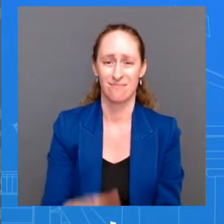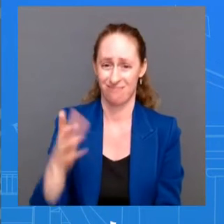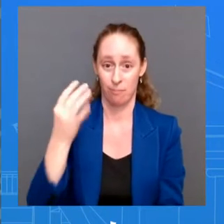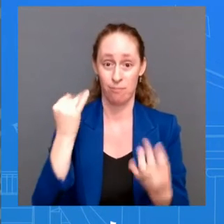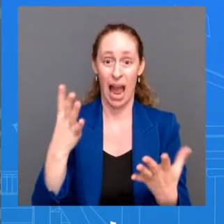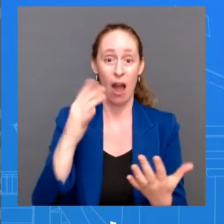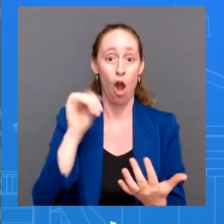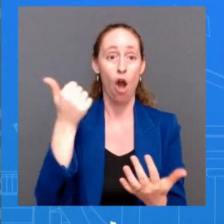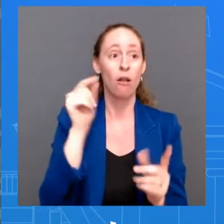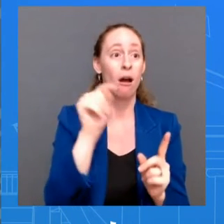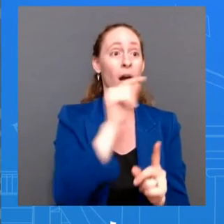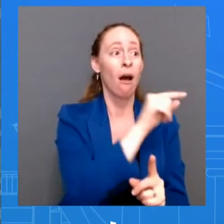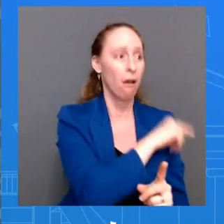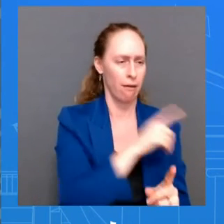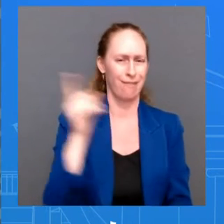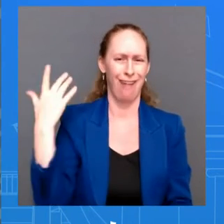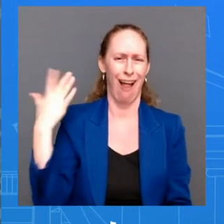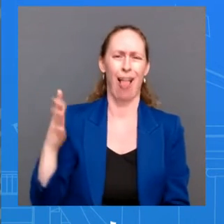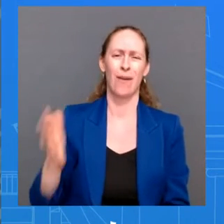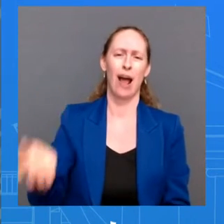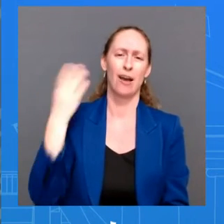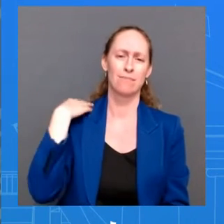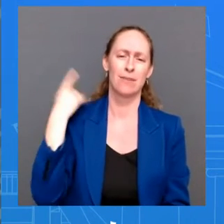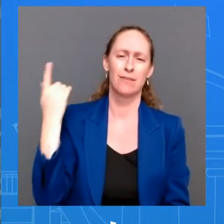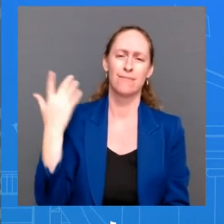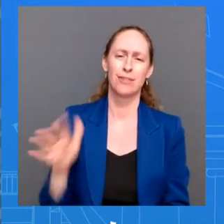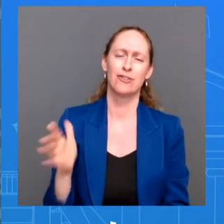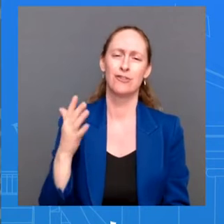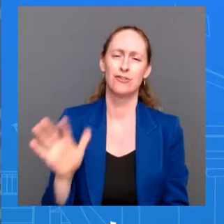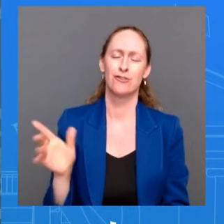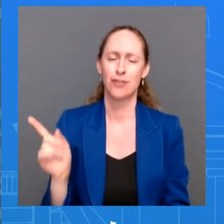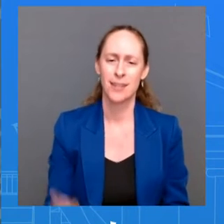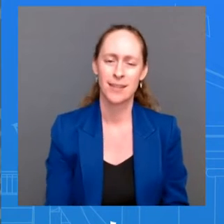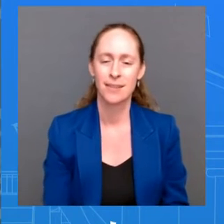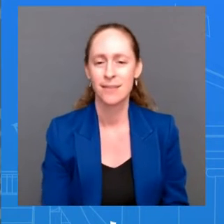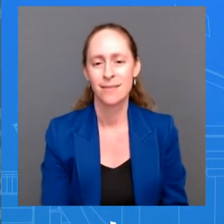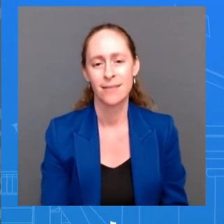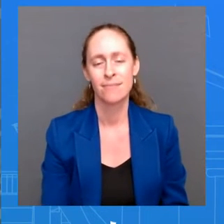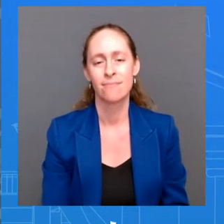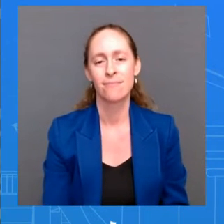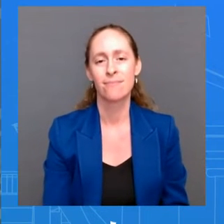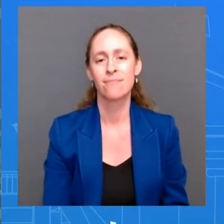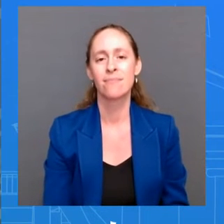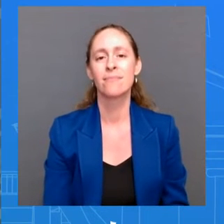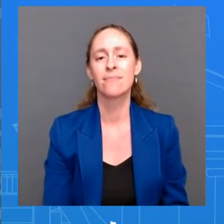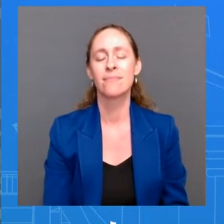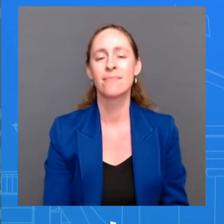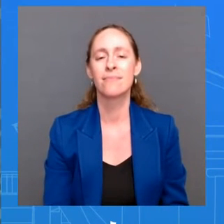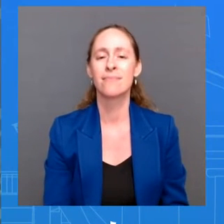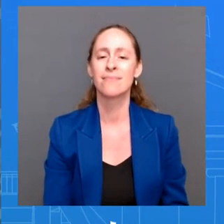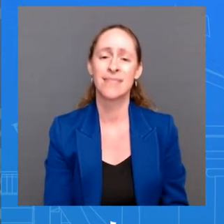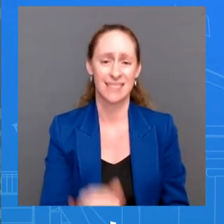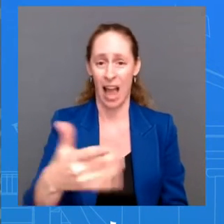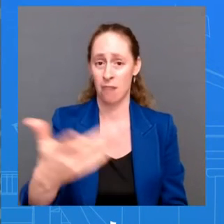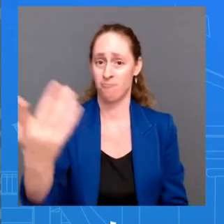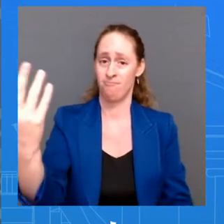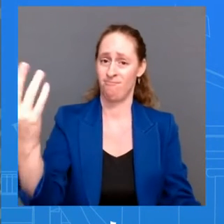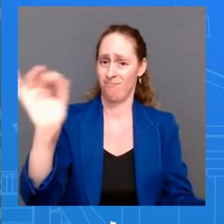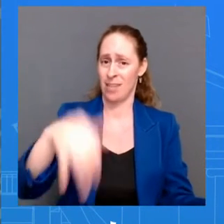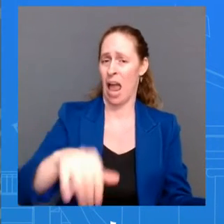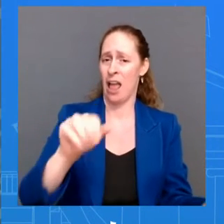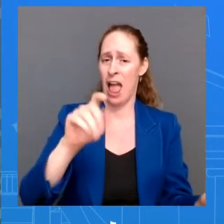a senator, and over just the past couple of years. So this is that act he supports. We put out a SAP last